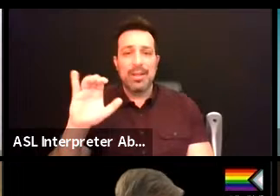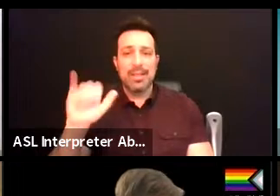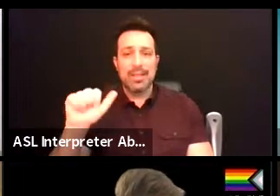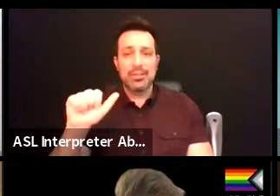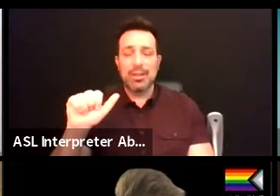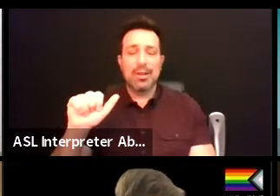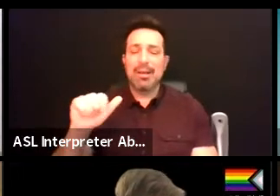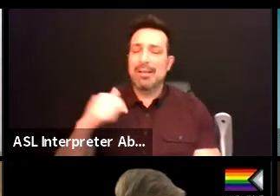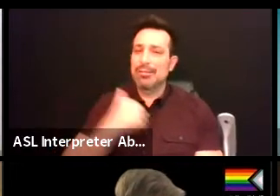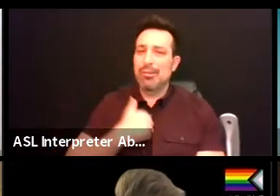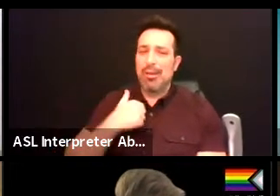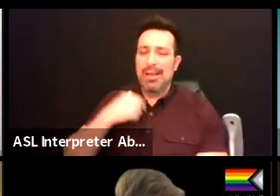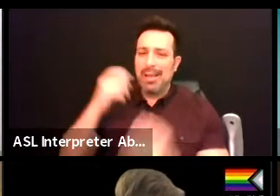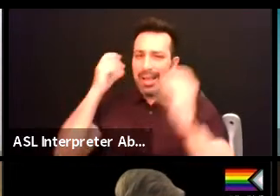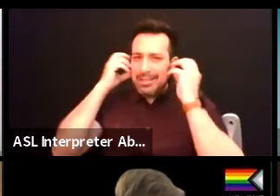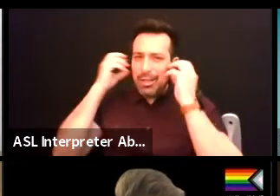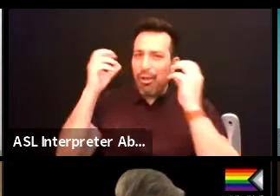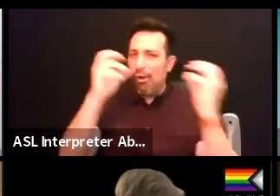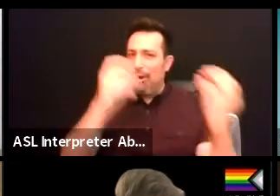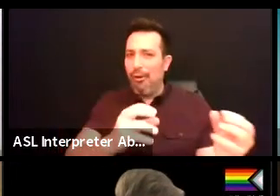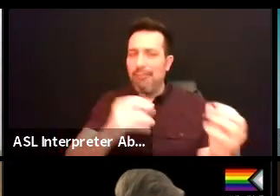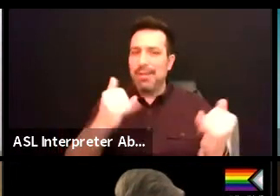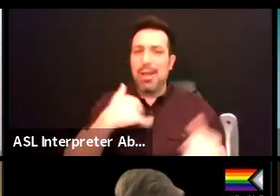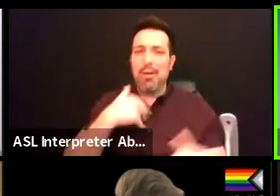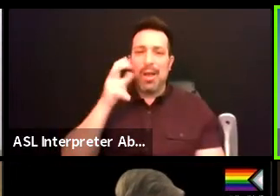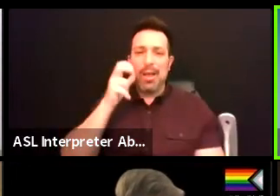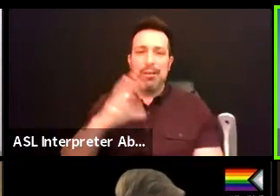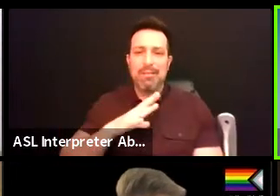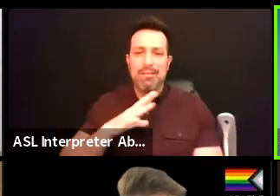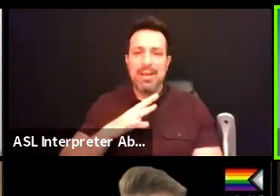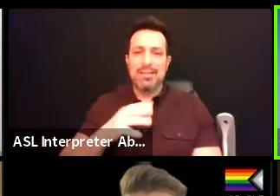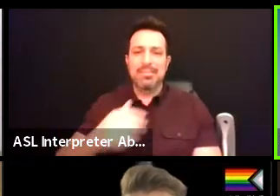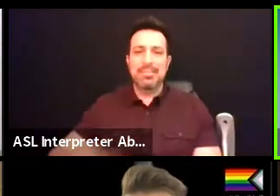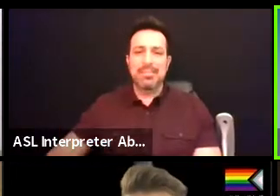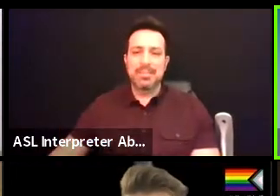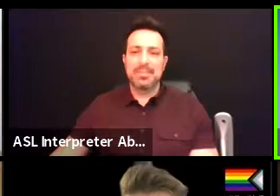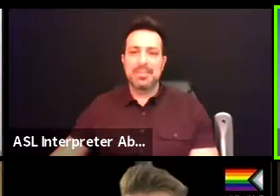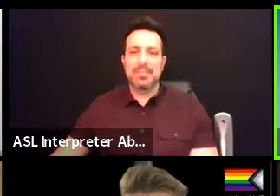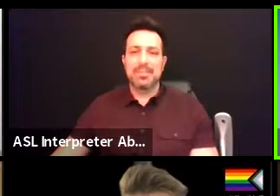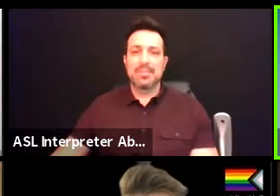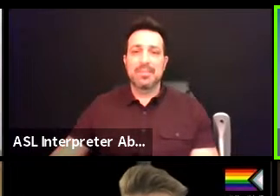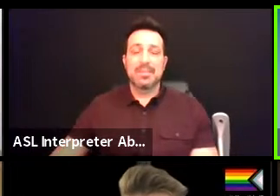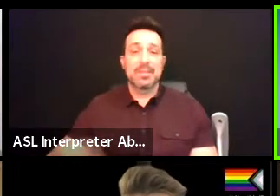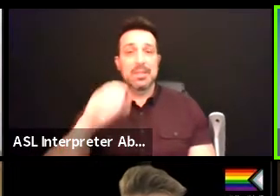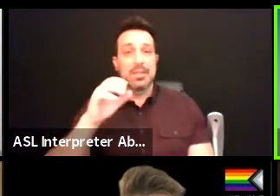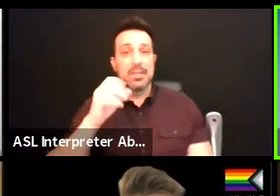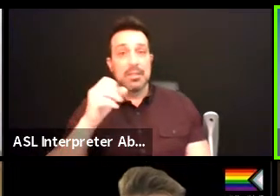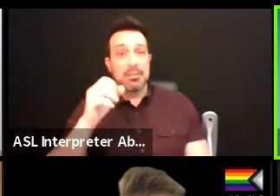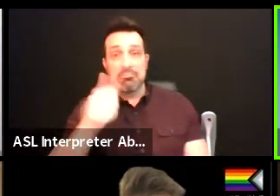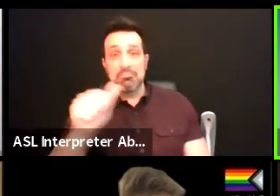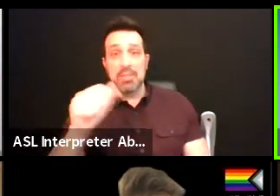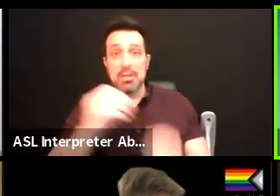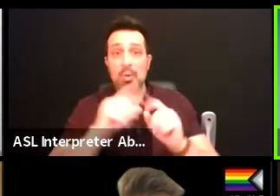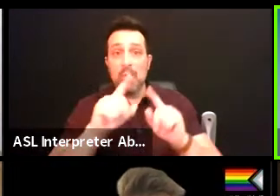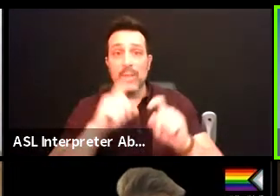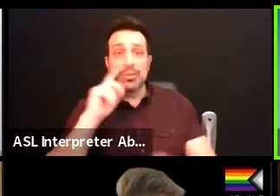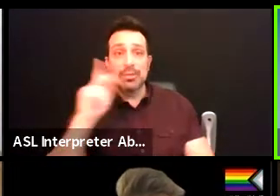my headset and I took it off and now I can hear fine. So I apologize for that. Are there any other questions for Keisha